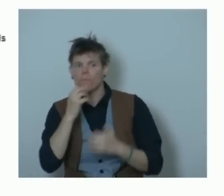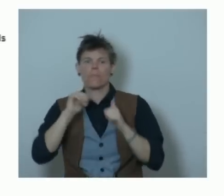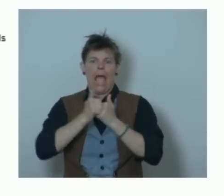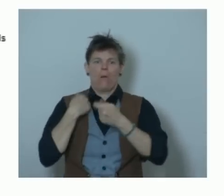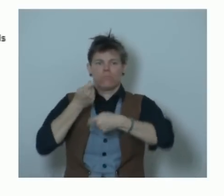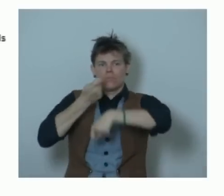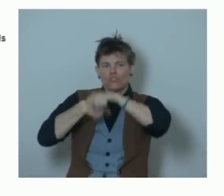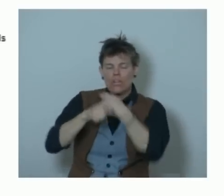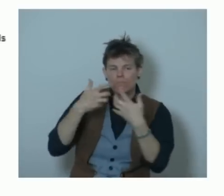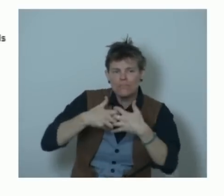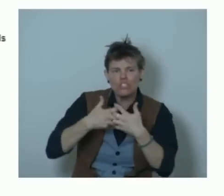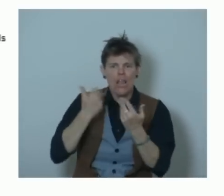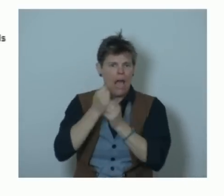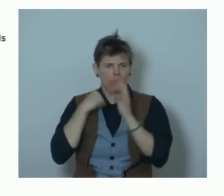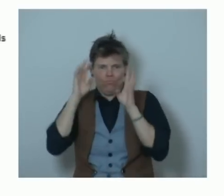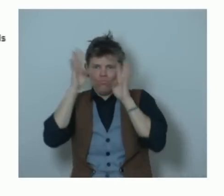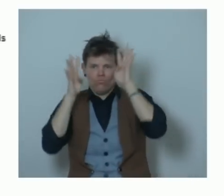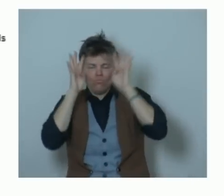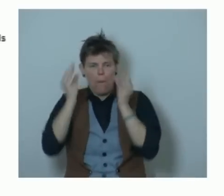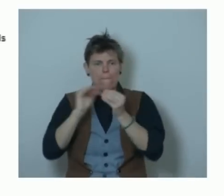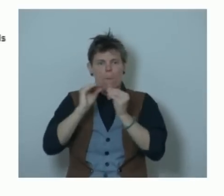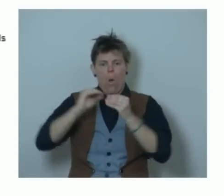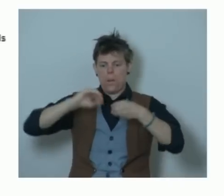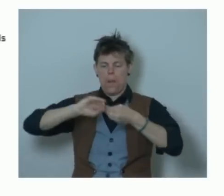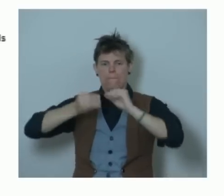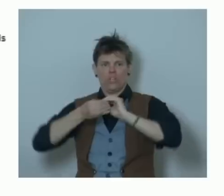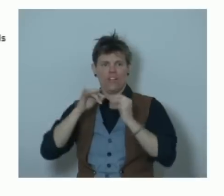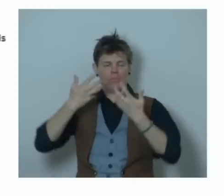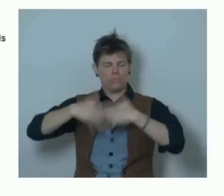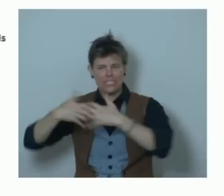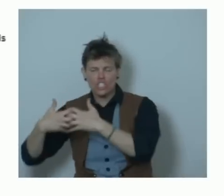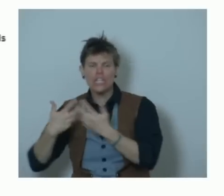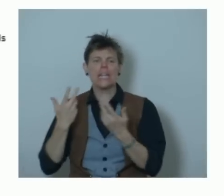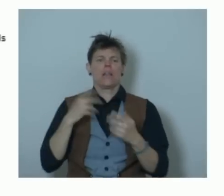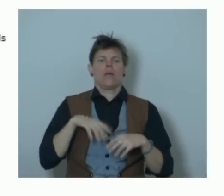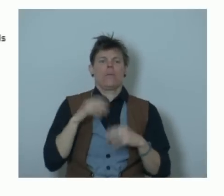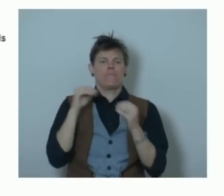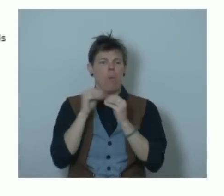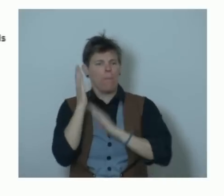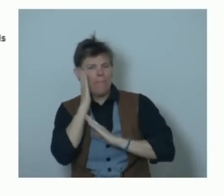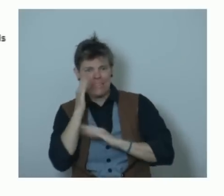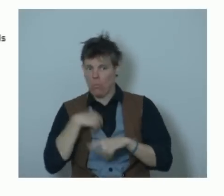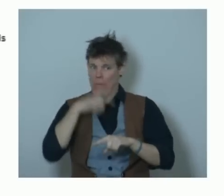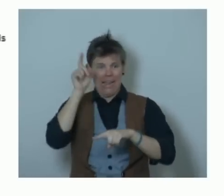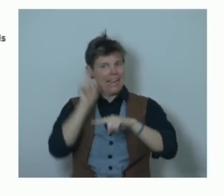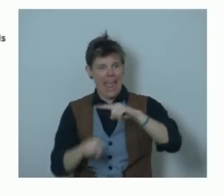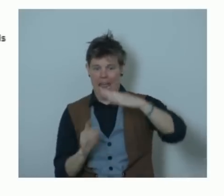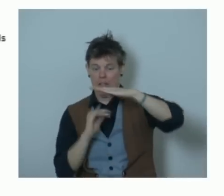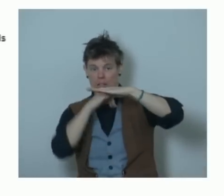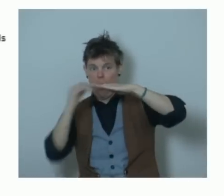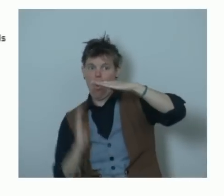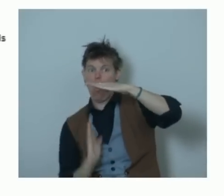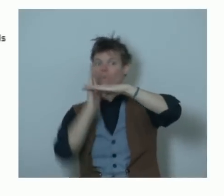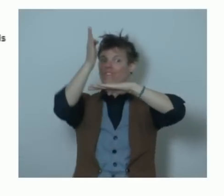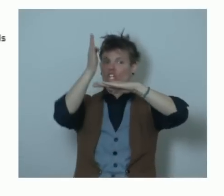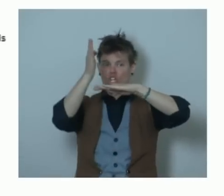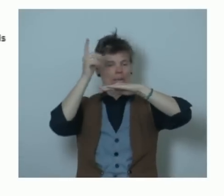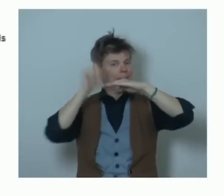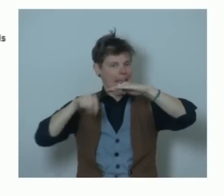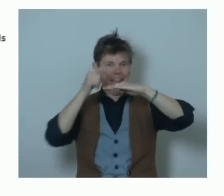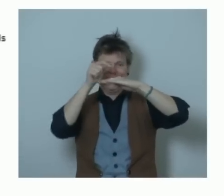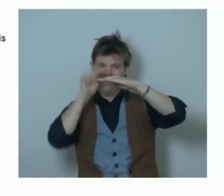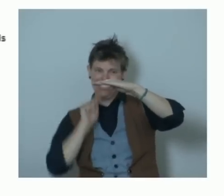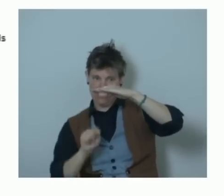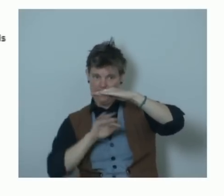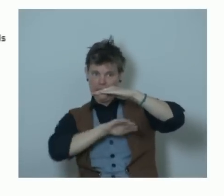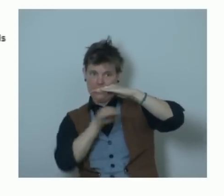ventilators, given this flattened curve, looks like it will not be exceeded. And the only place where we appear to still may have some risk of going over is